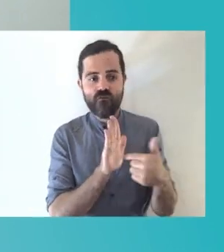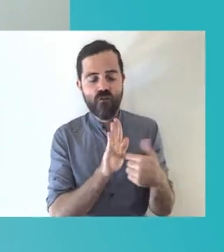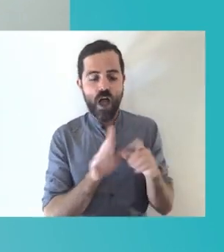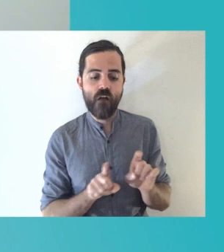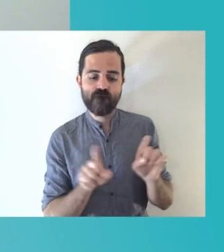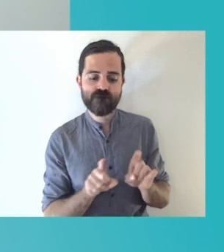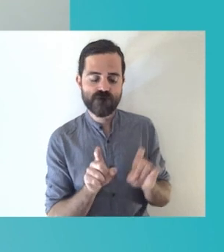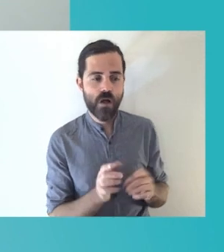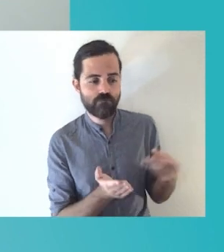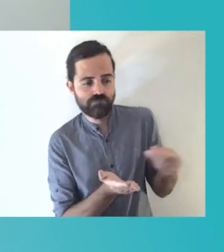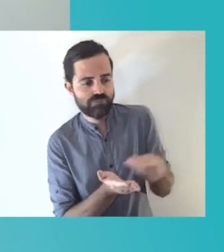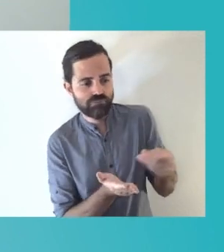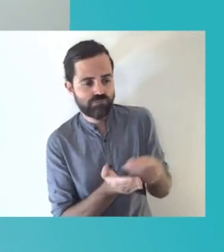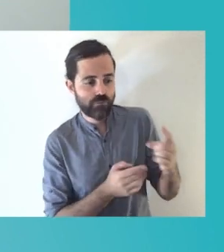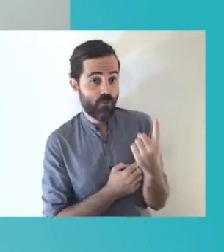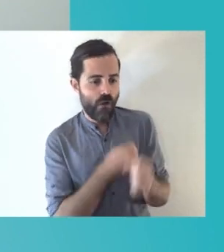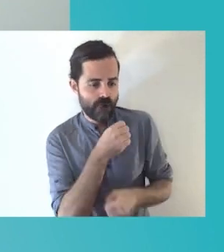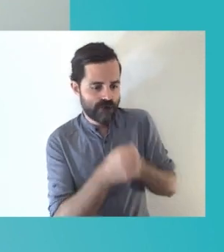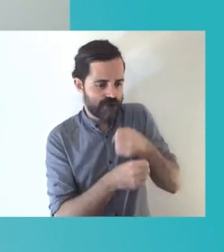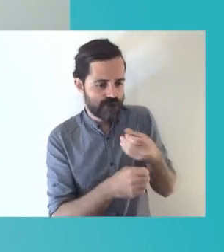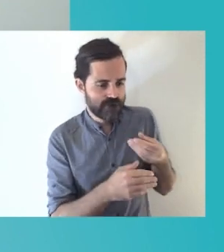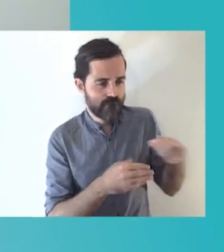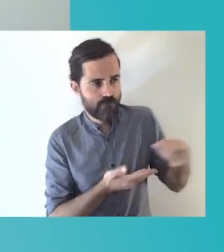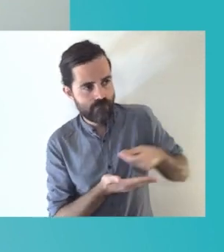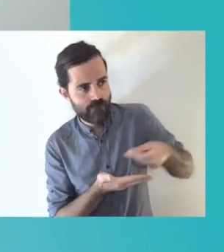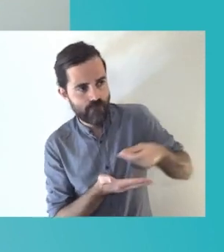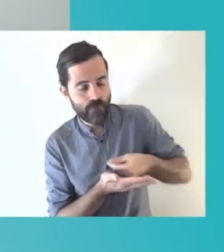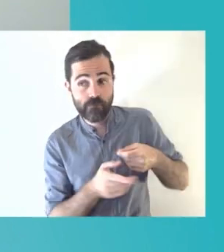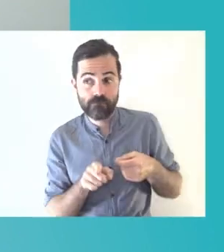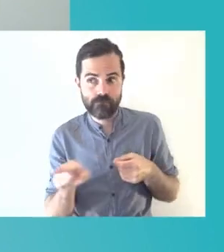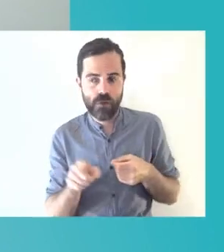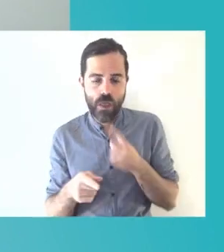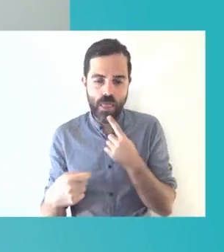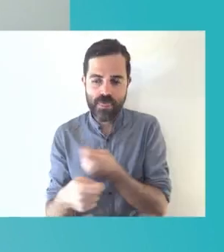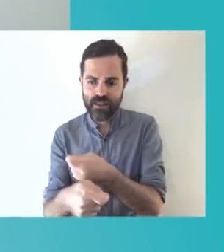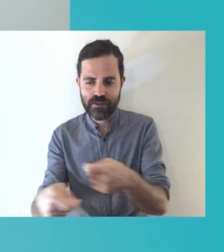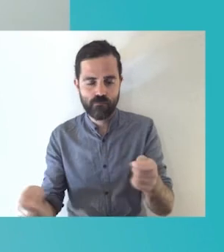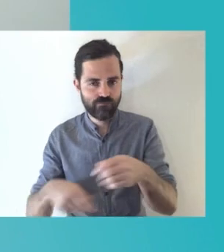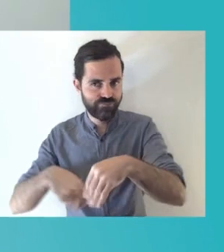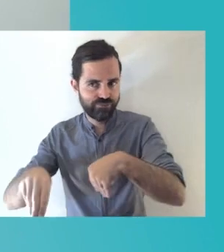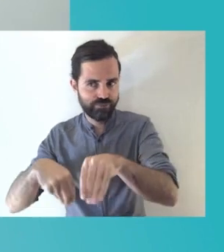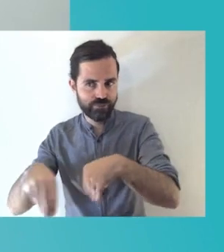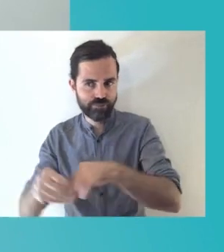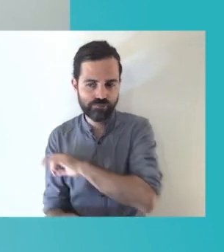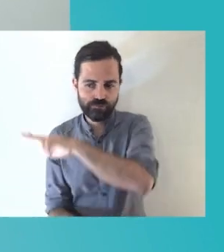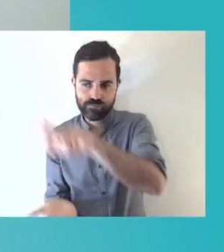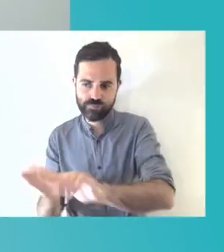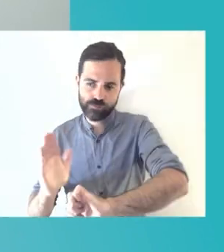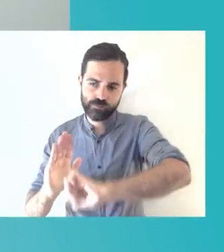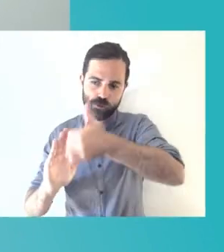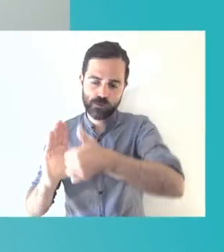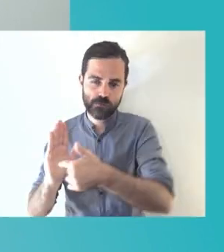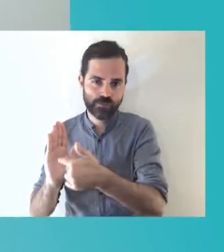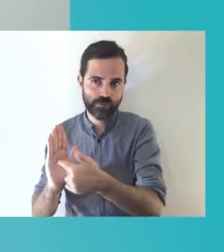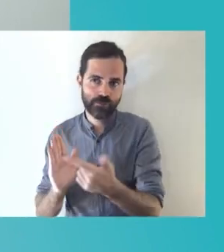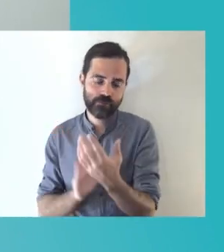And on the other hand, the big distributors of software or the manufacturers of hardware and software, they will license the